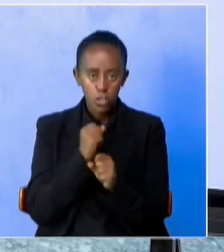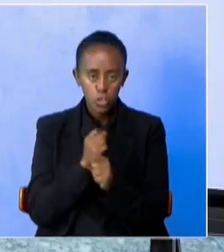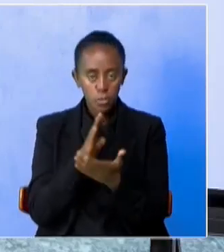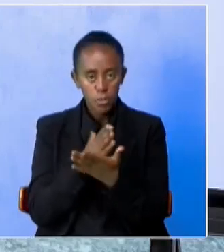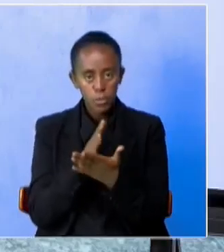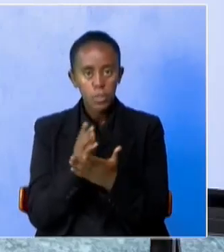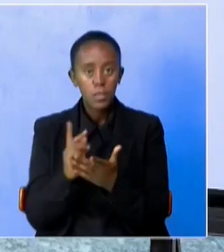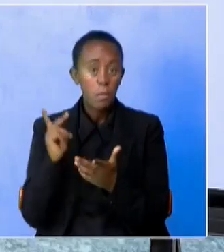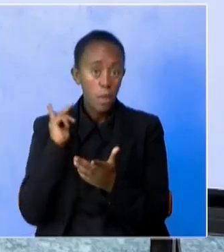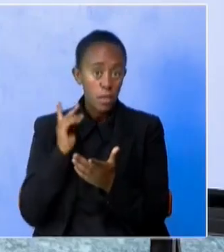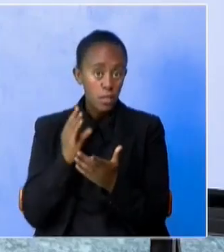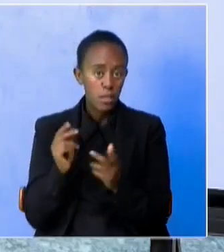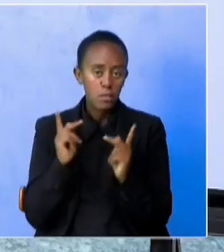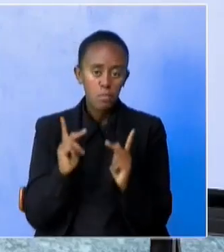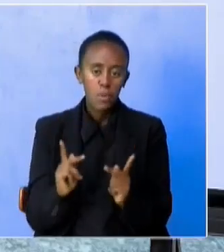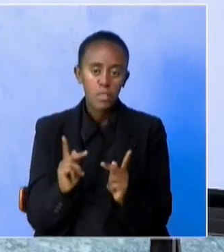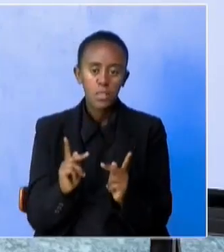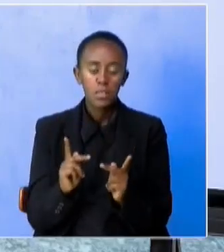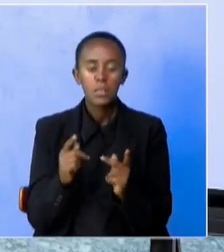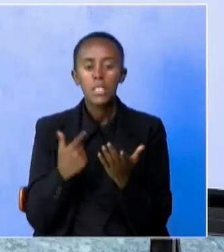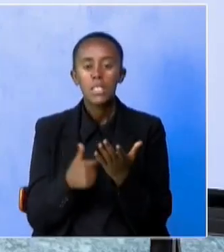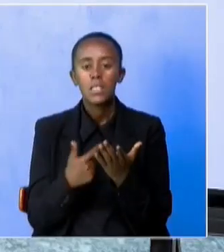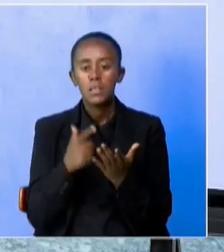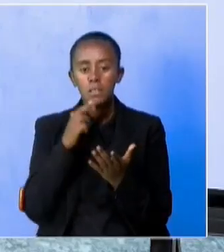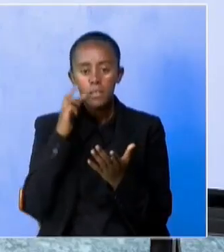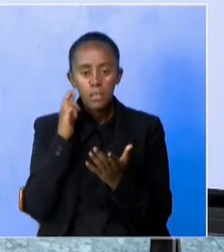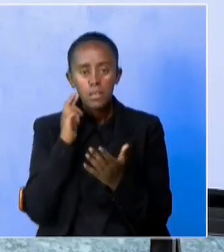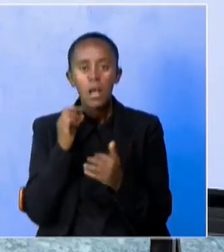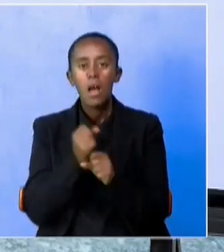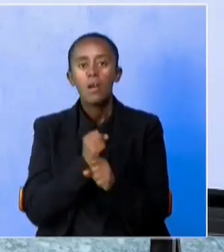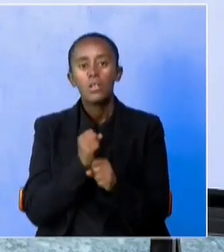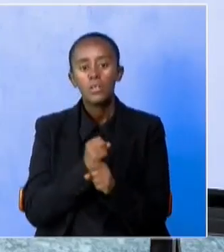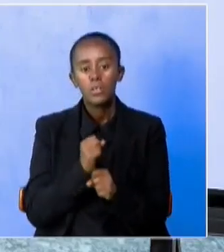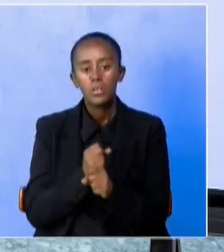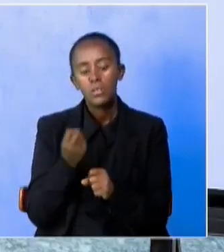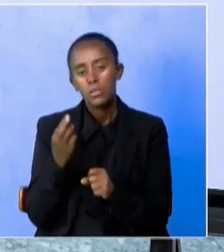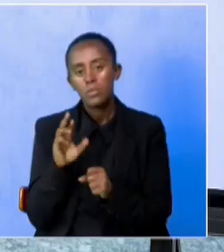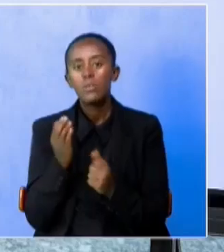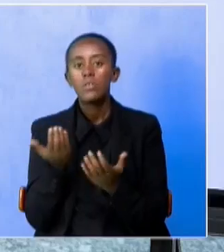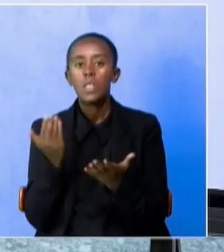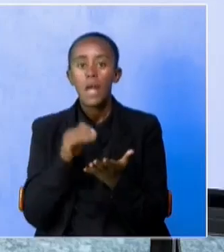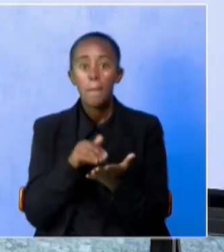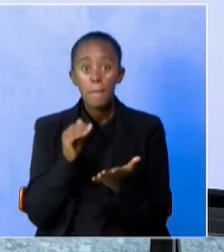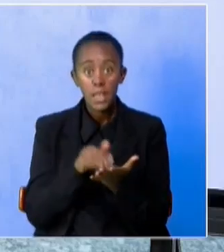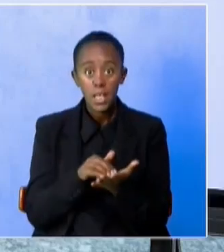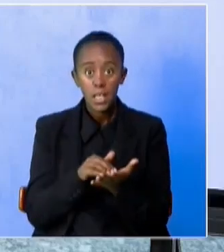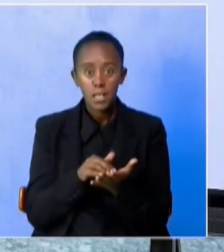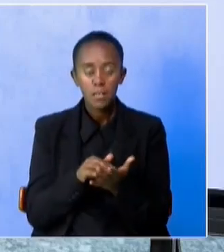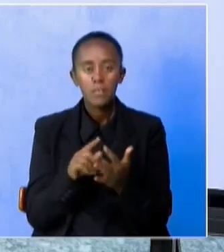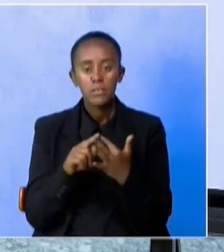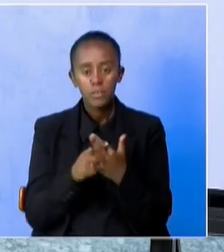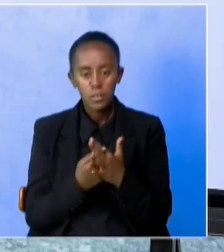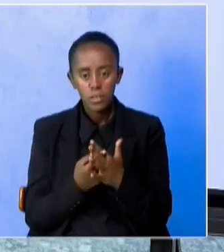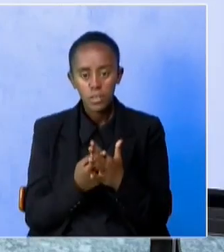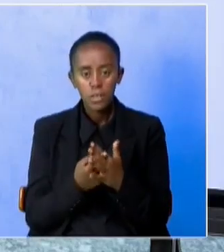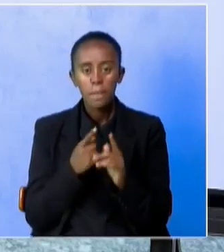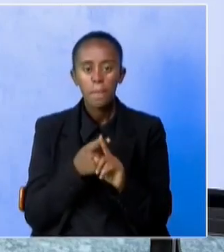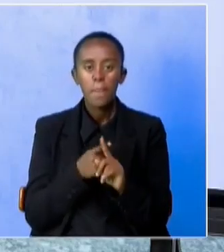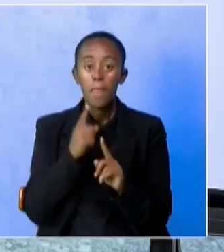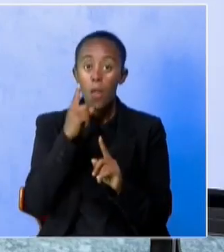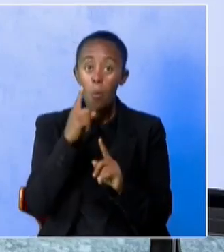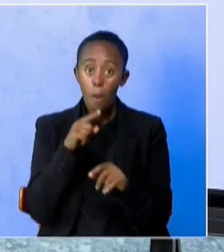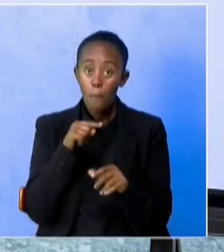in this case, actions are repeated starting from one point in the